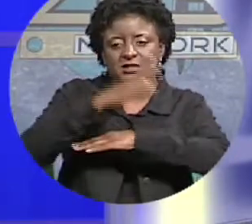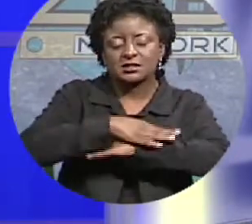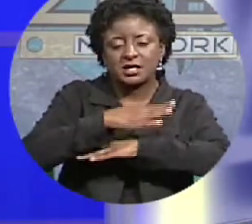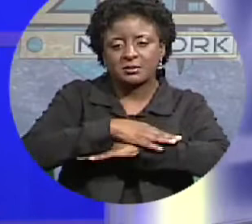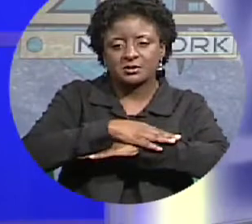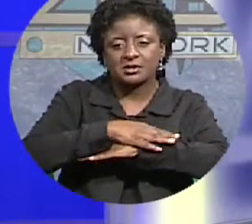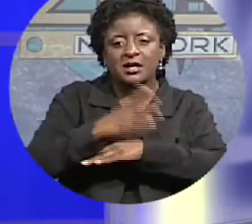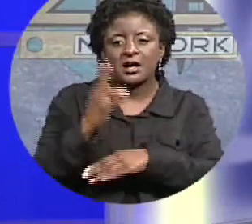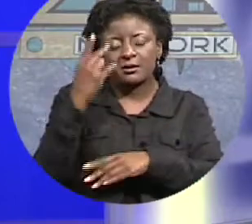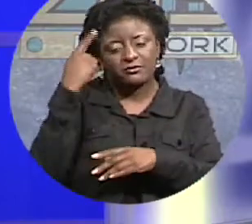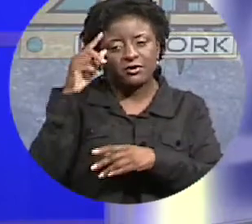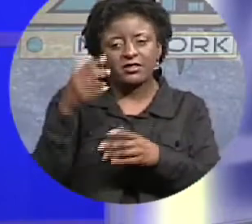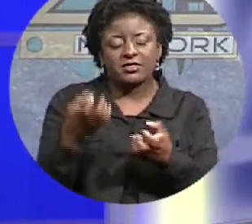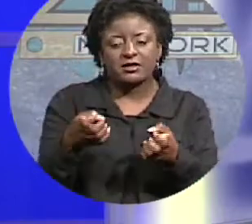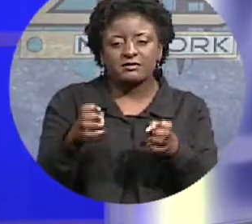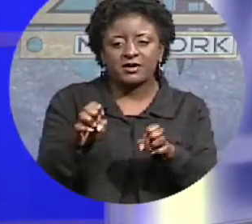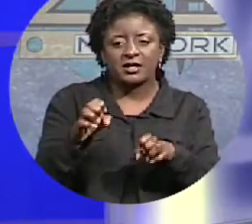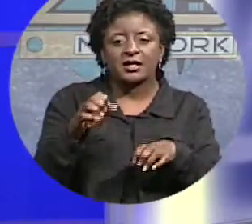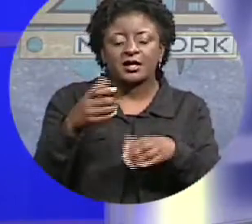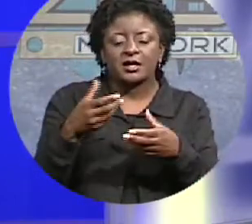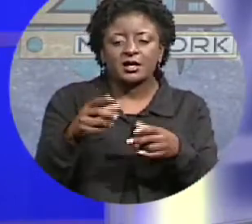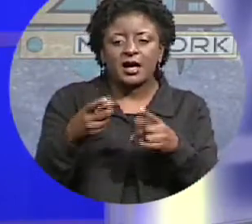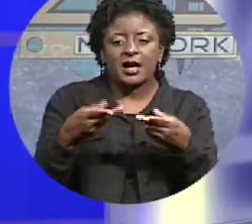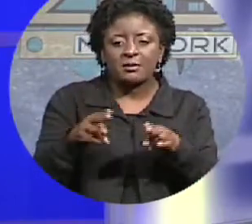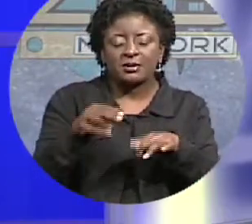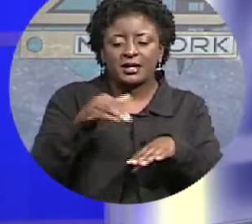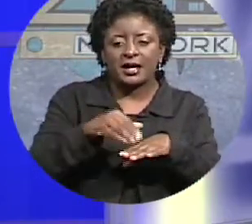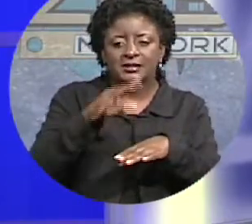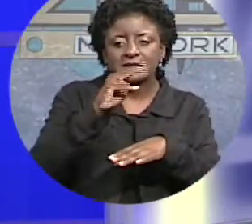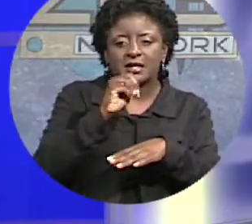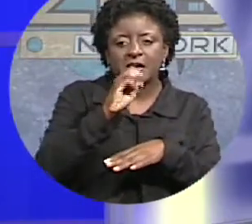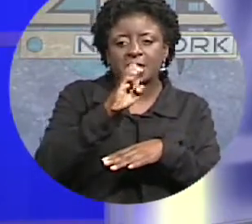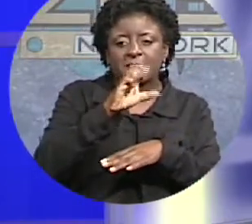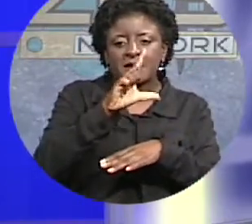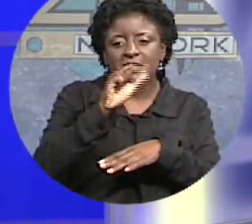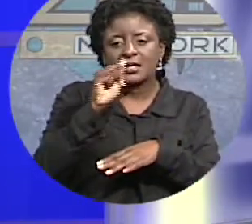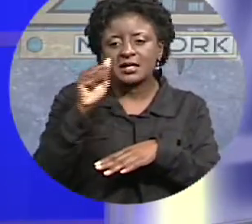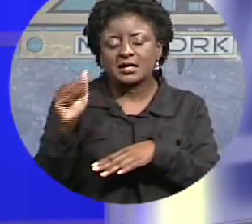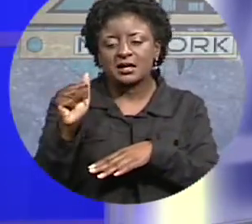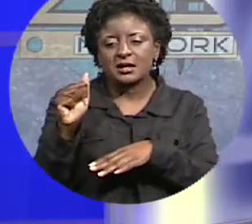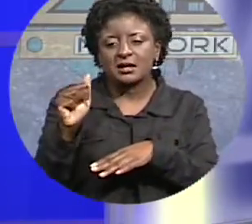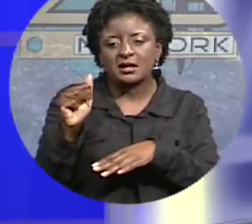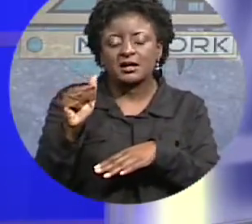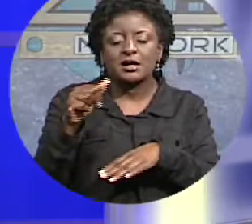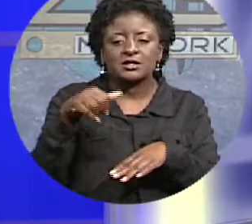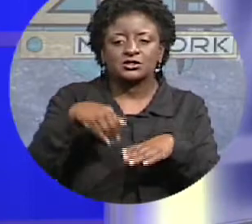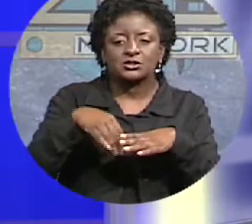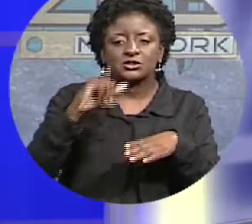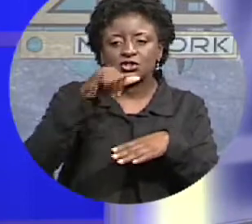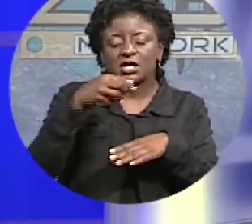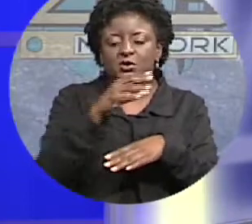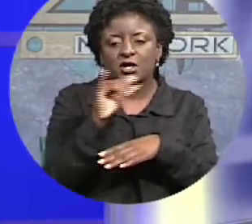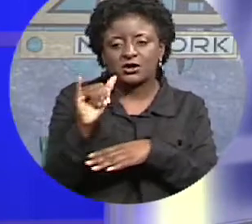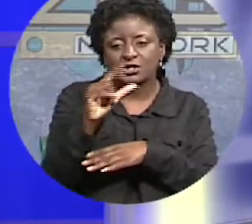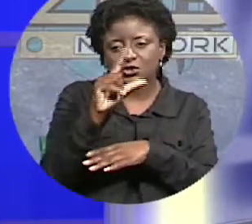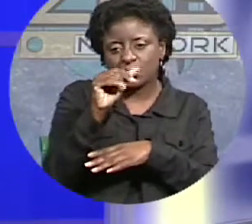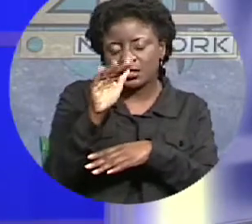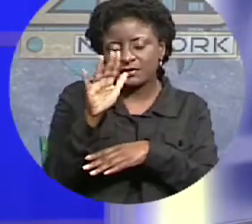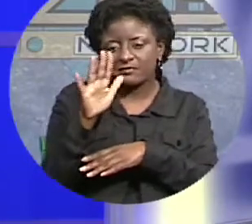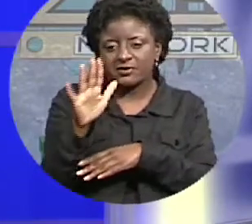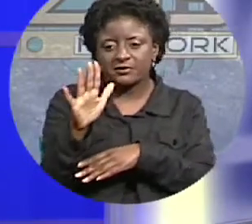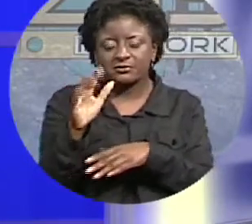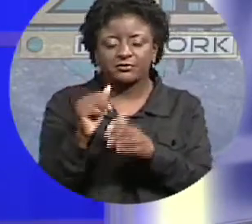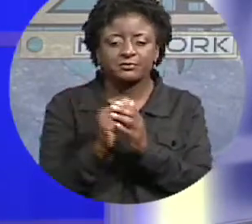Blue, which will be held at the Malir Nassau Beach Resort on Saturday, January 25th. Proceeds from the annual fundraiser have fallen over the years, but the